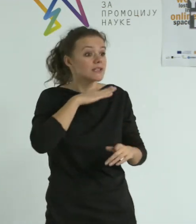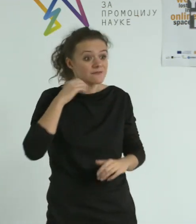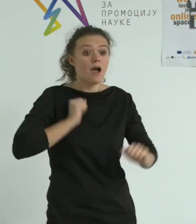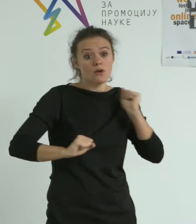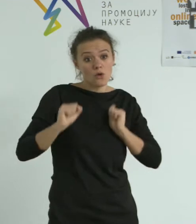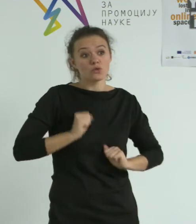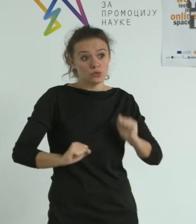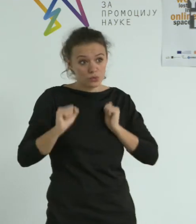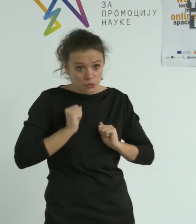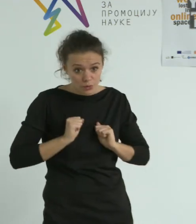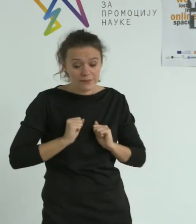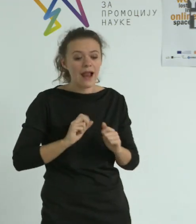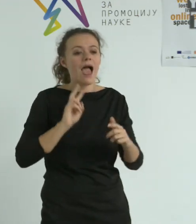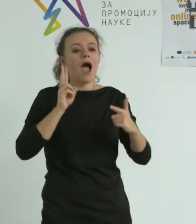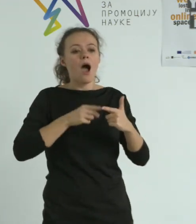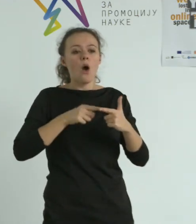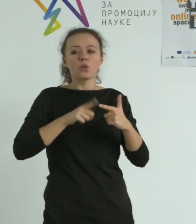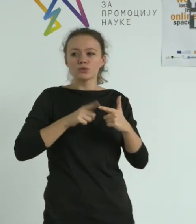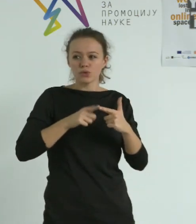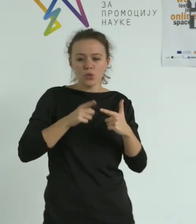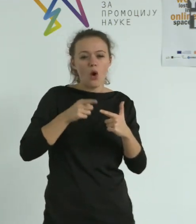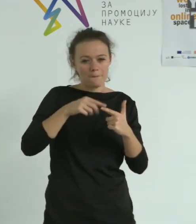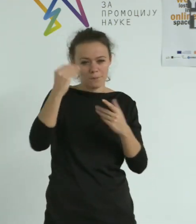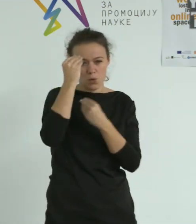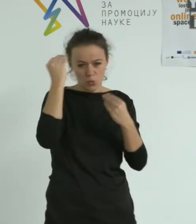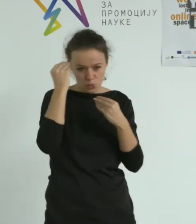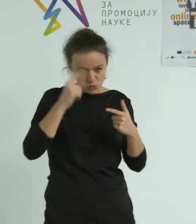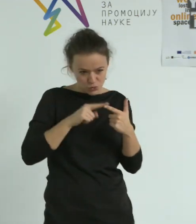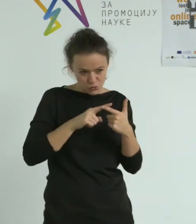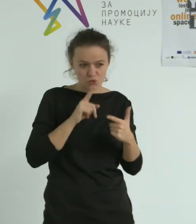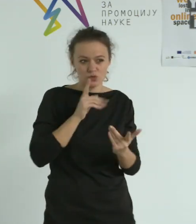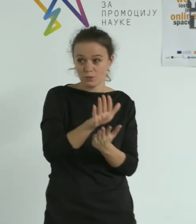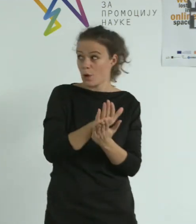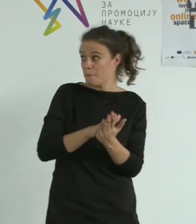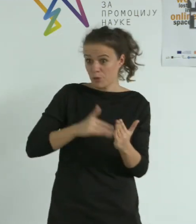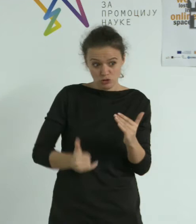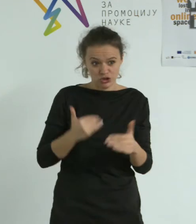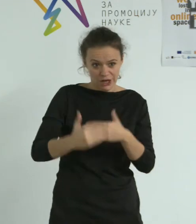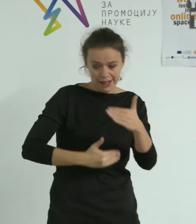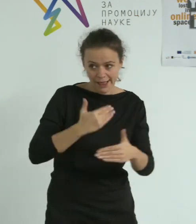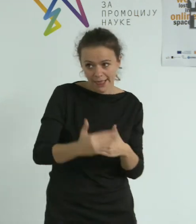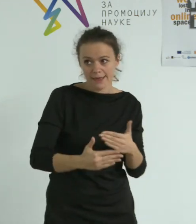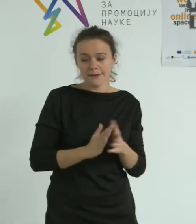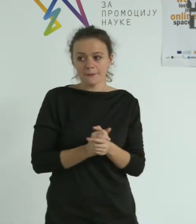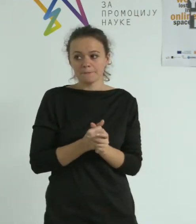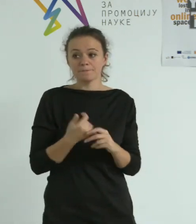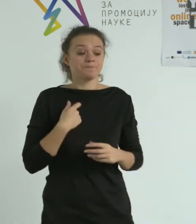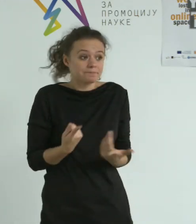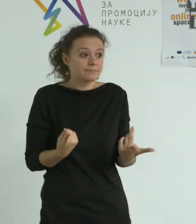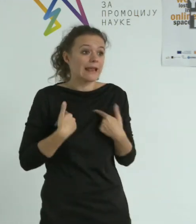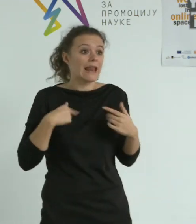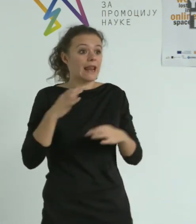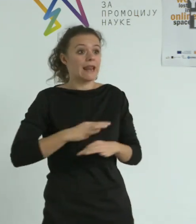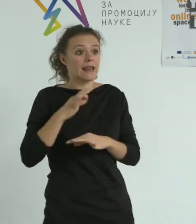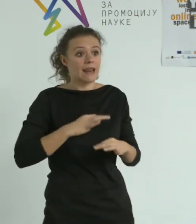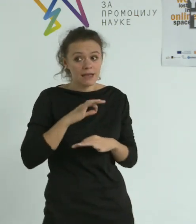So now in the second part, which is a second course, which is starting, I have, unfortunately